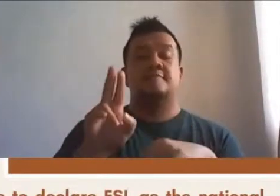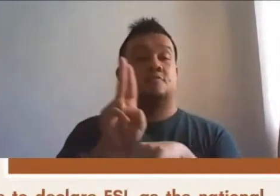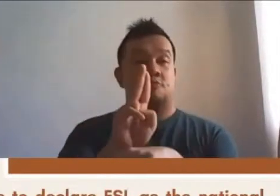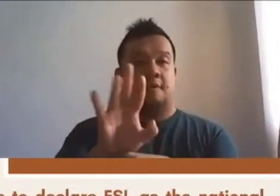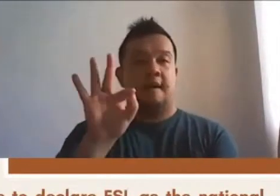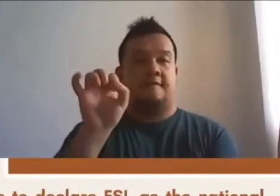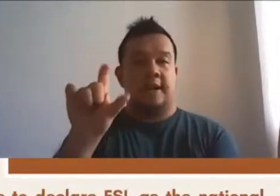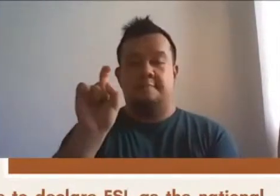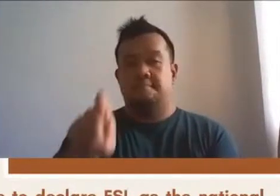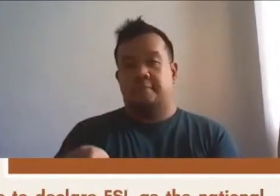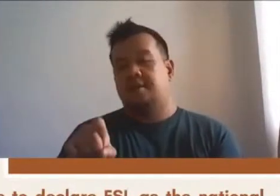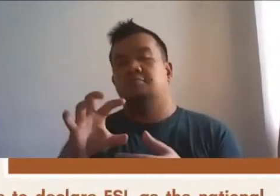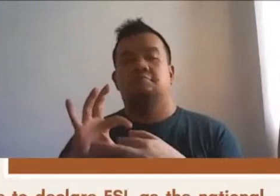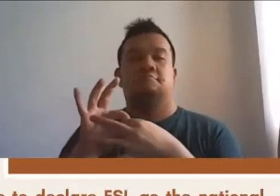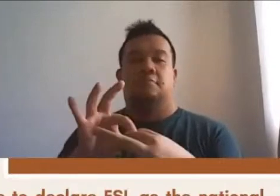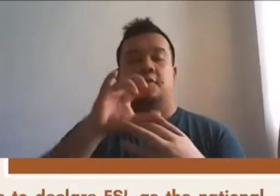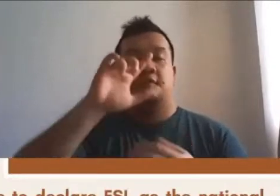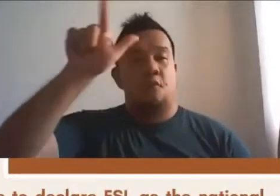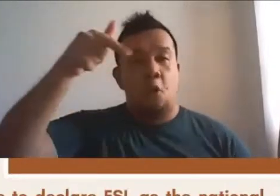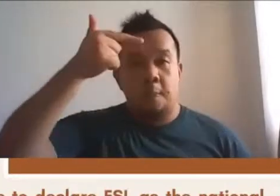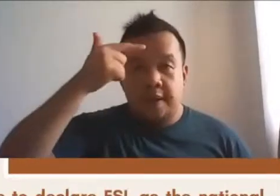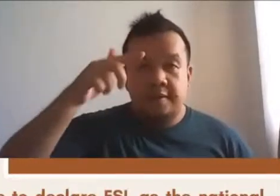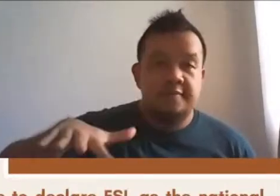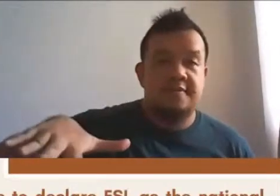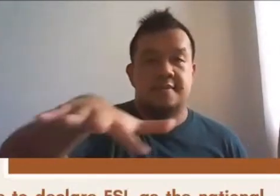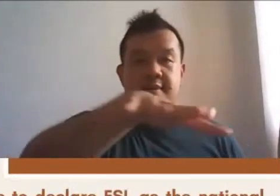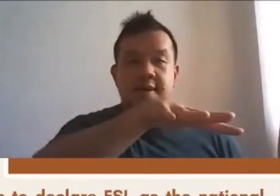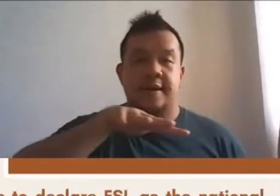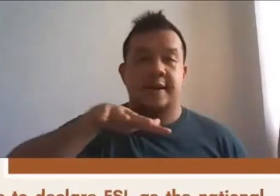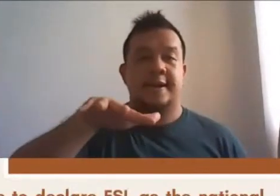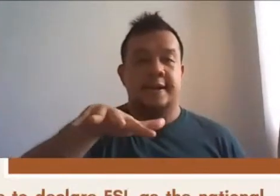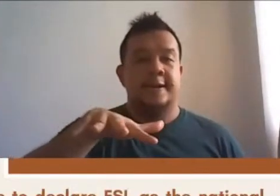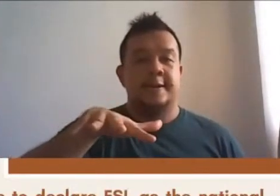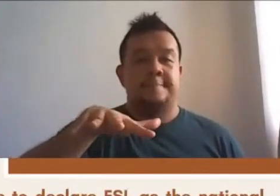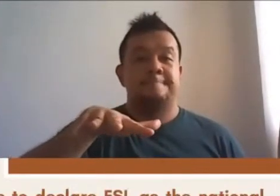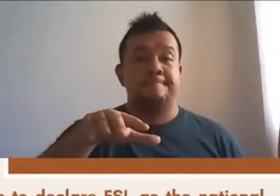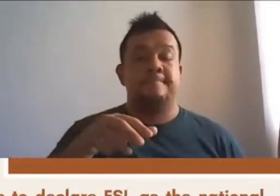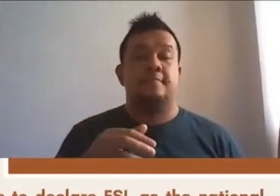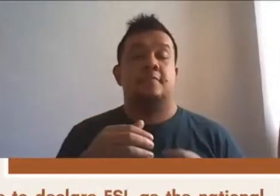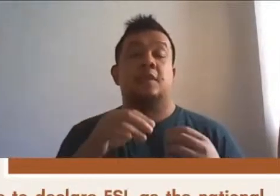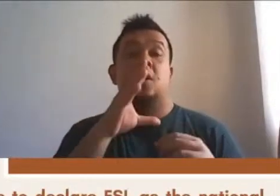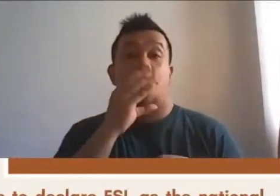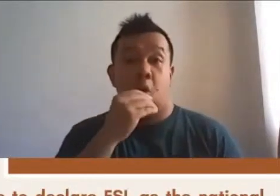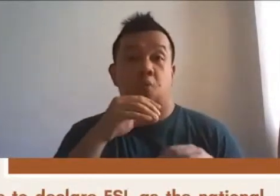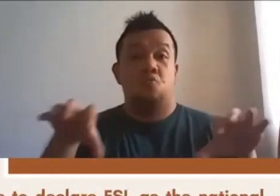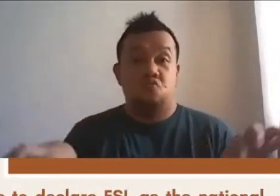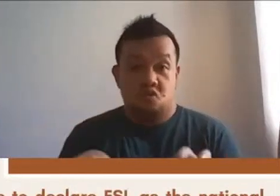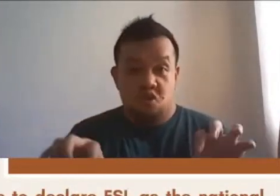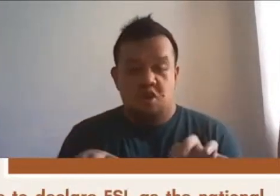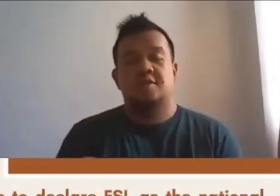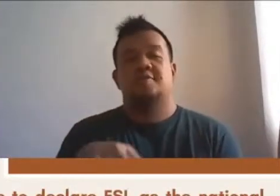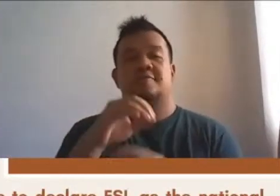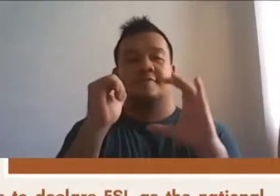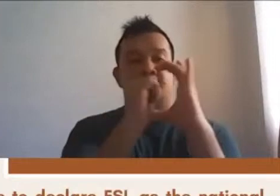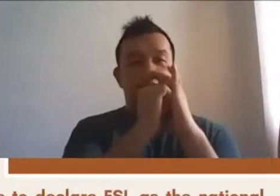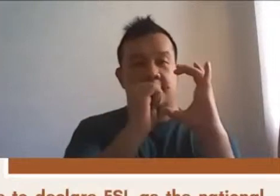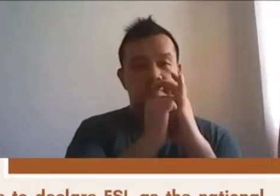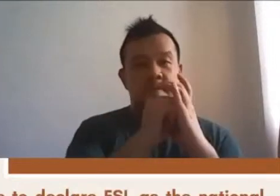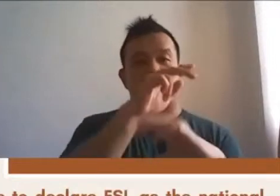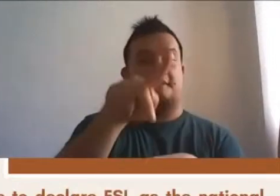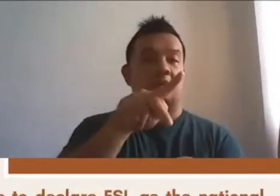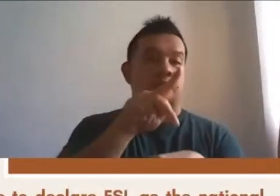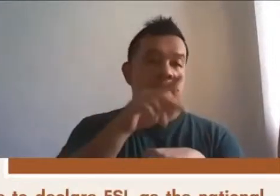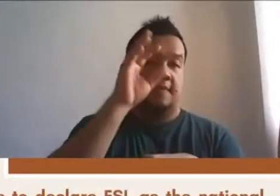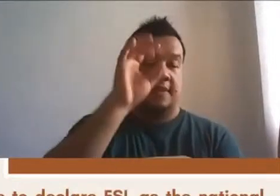transactions. This was established by the Philippine Federation for the Deaf and supported by the